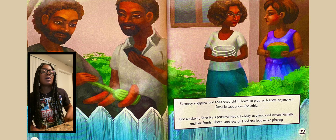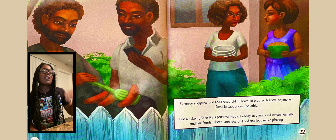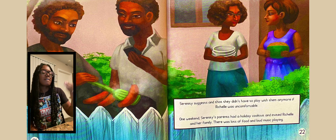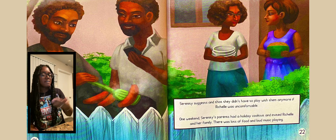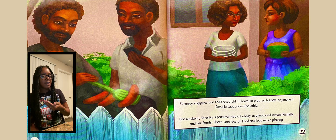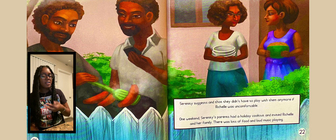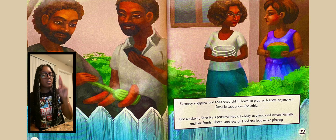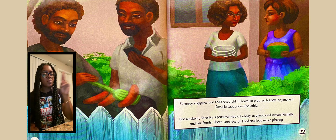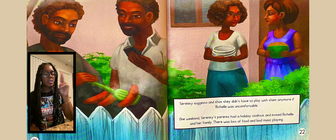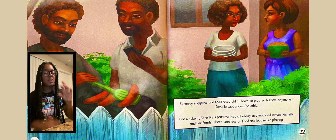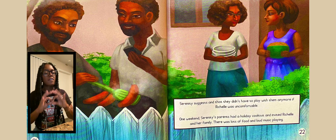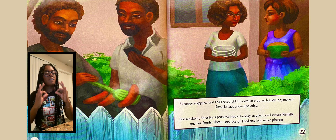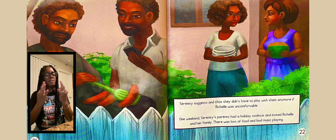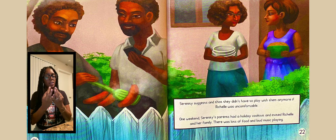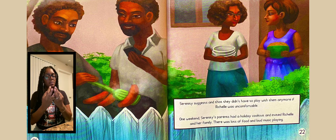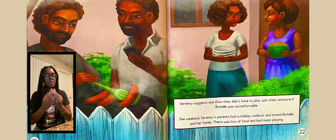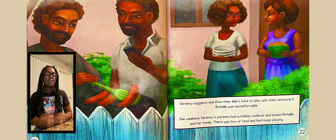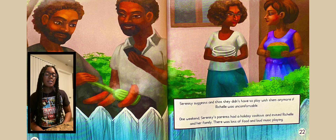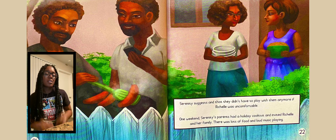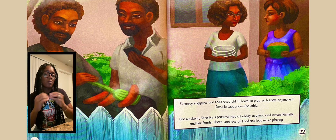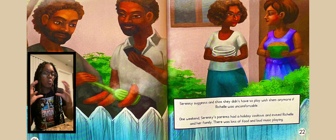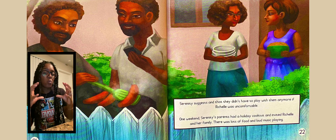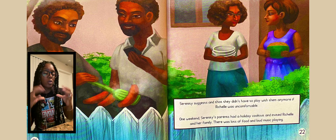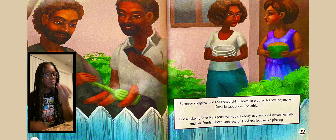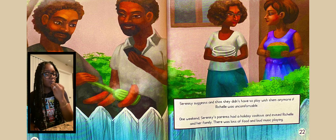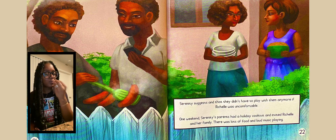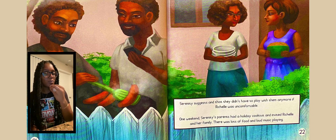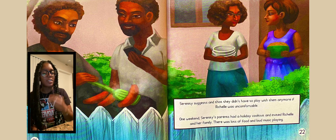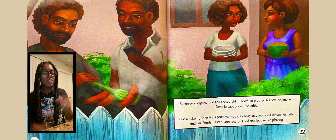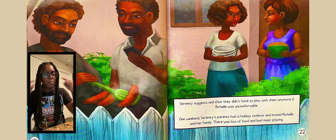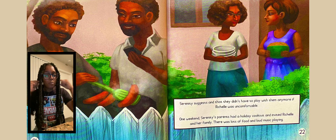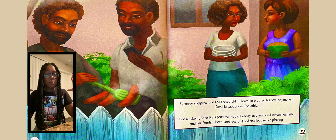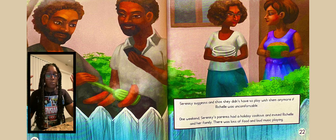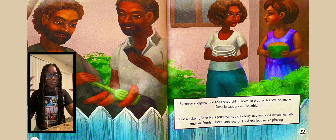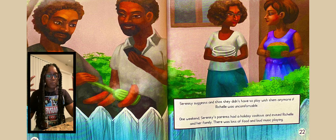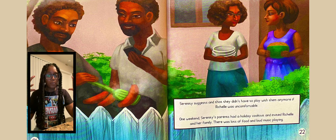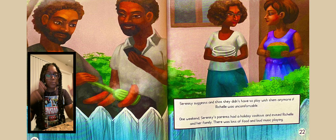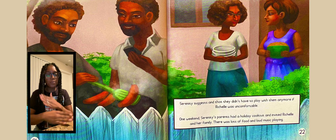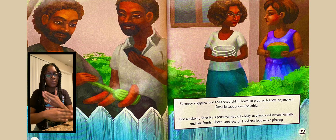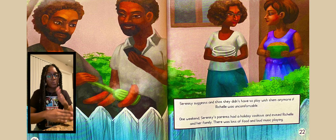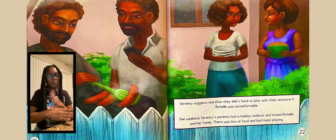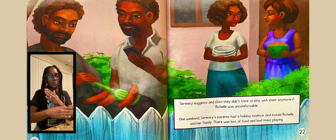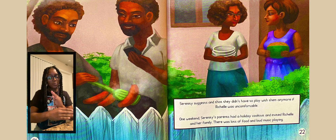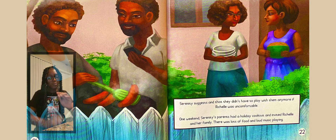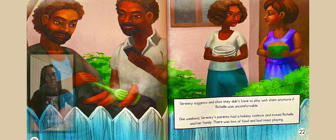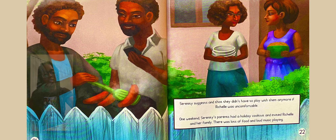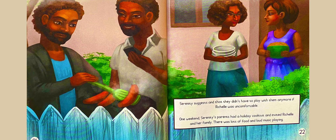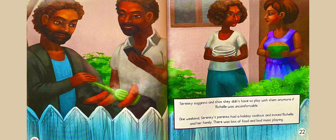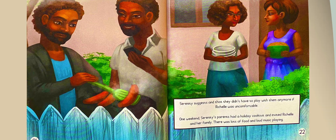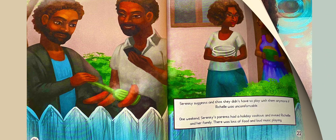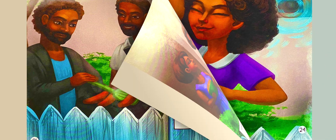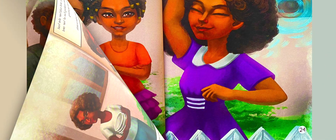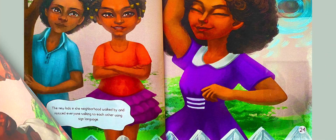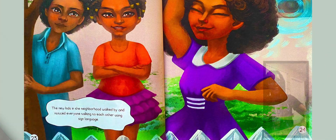her family. There was lots of food and loud music playing.